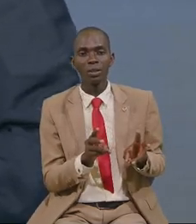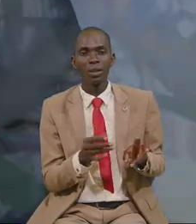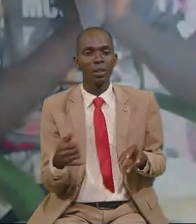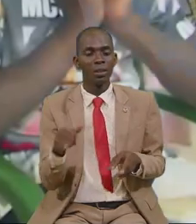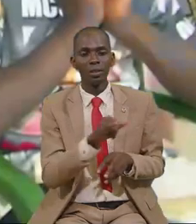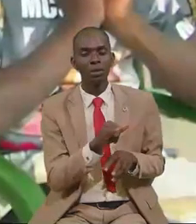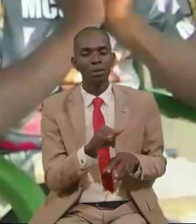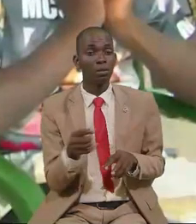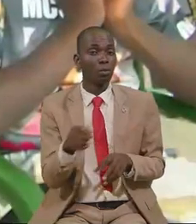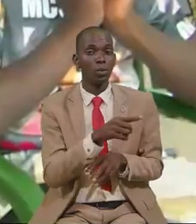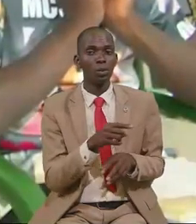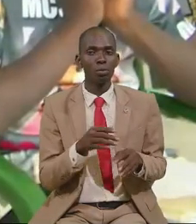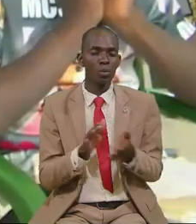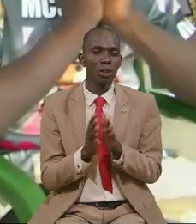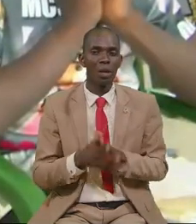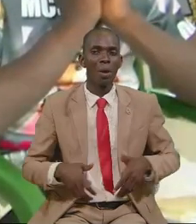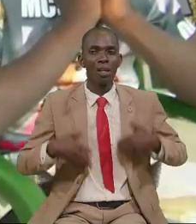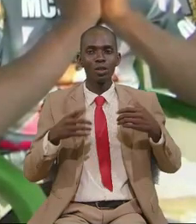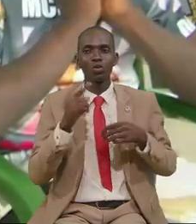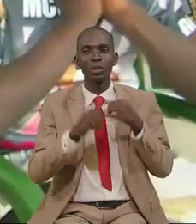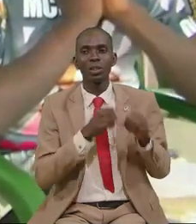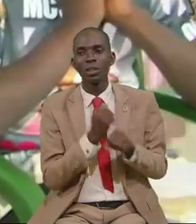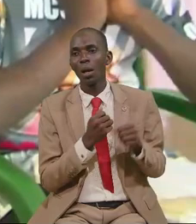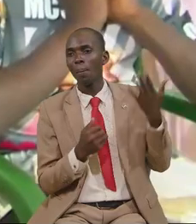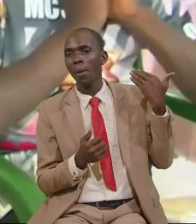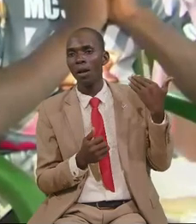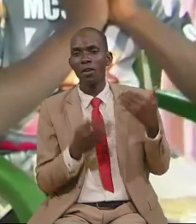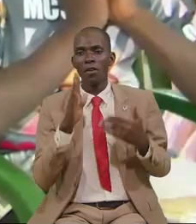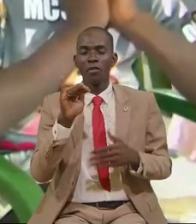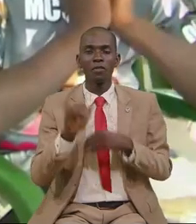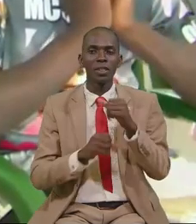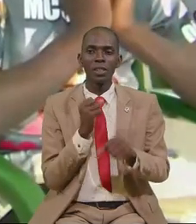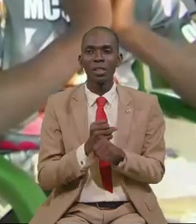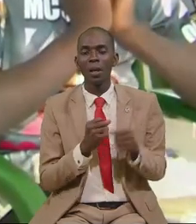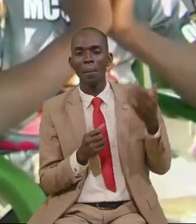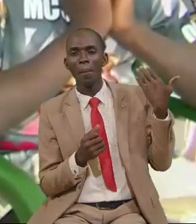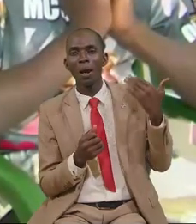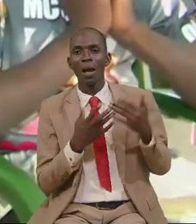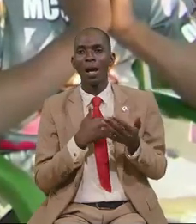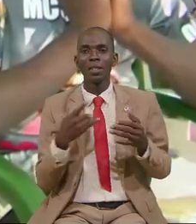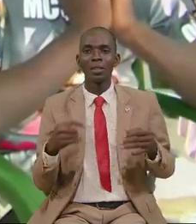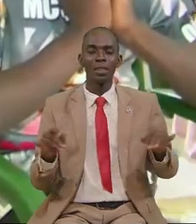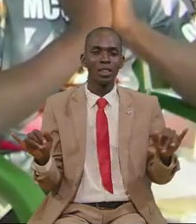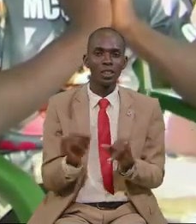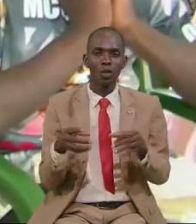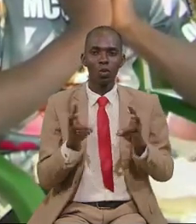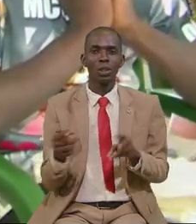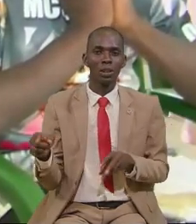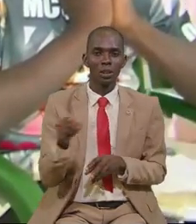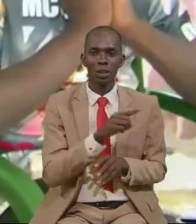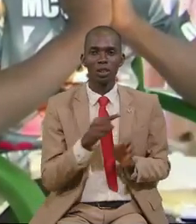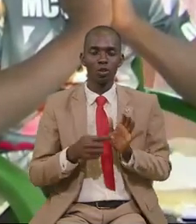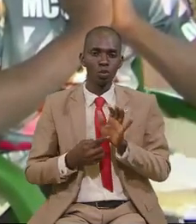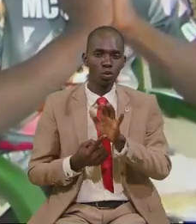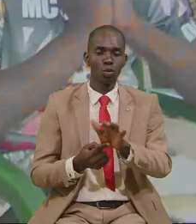angry 20 years ago, 15 years ago, and the same way they reacted 10